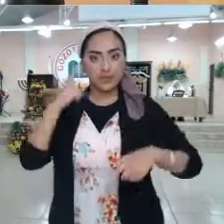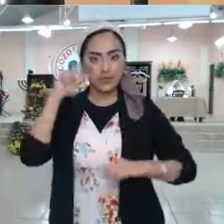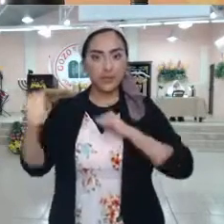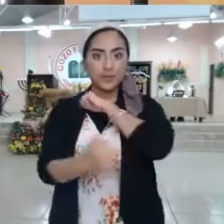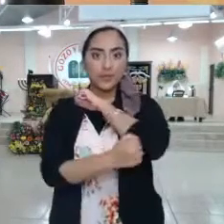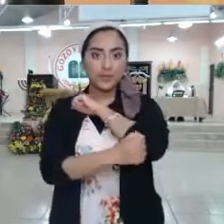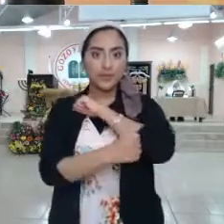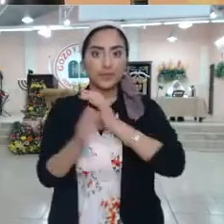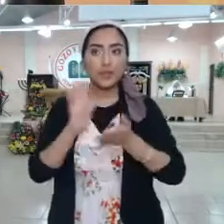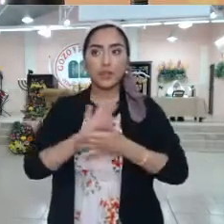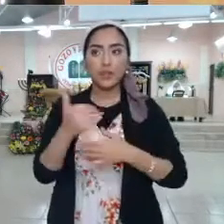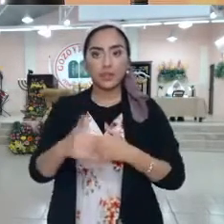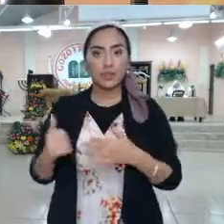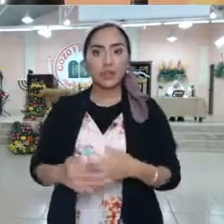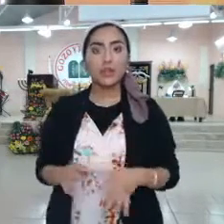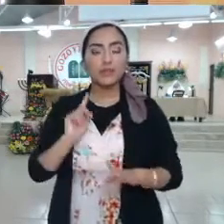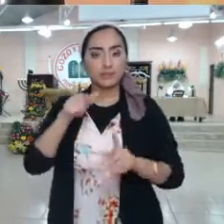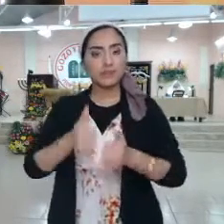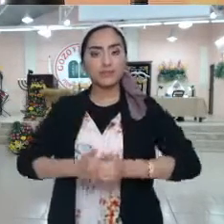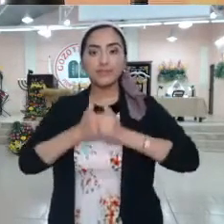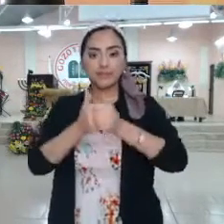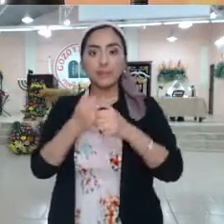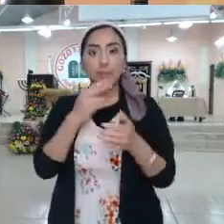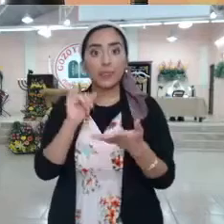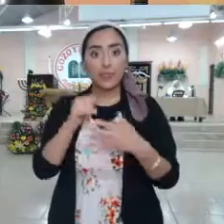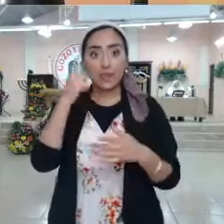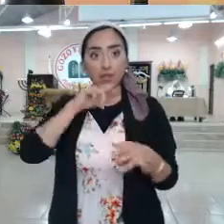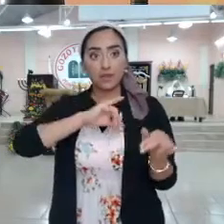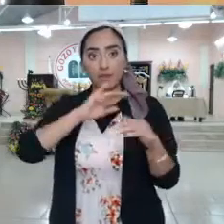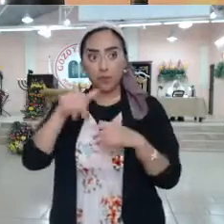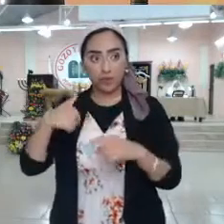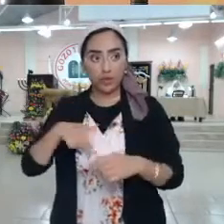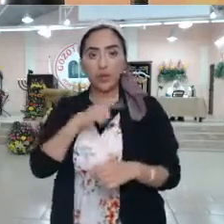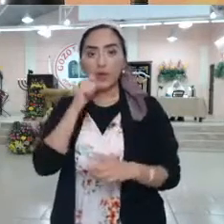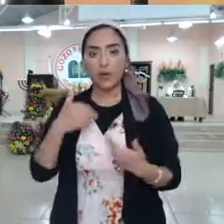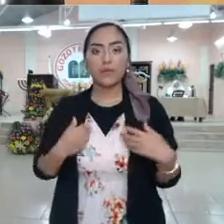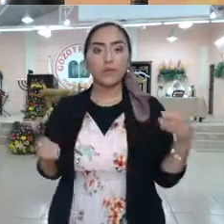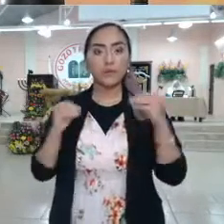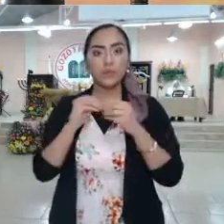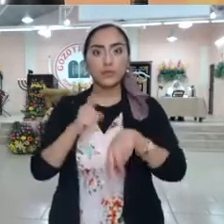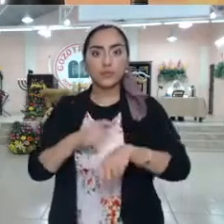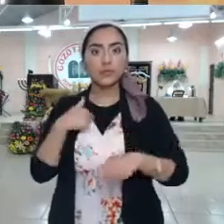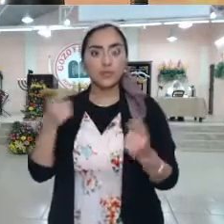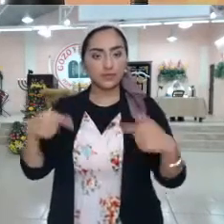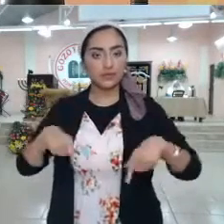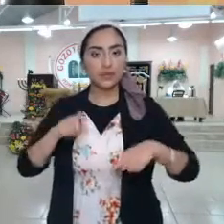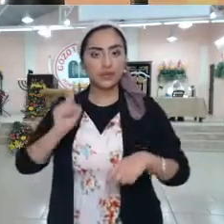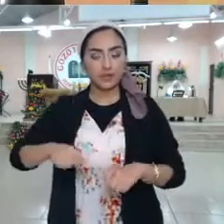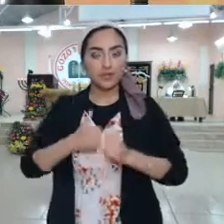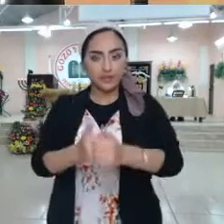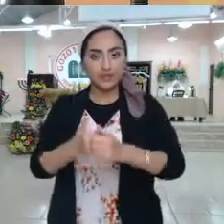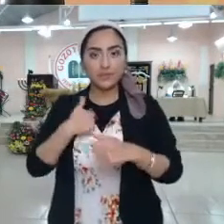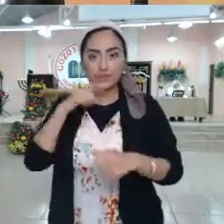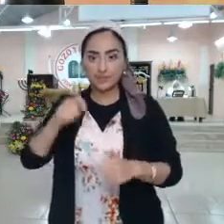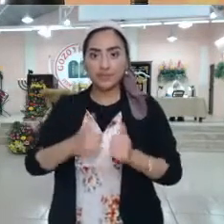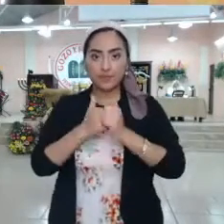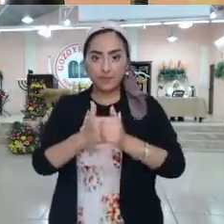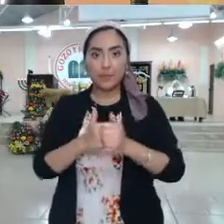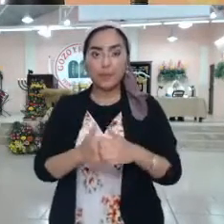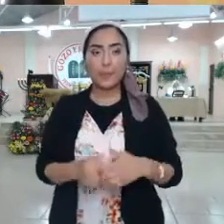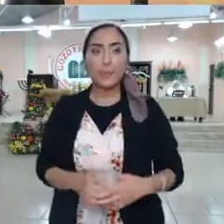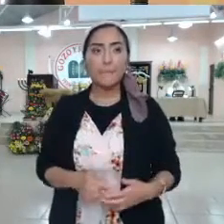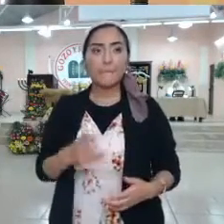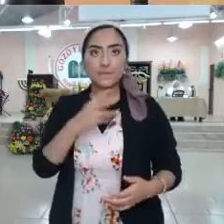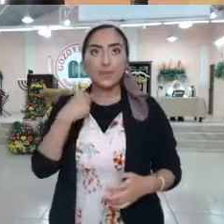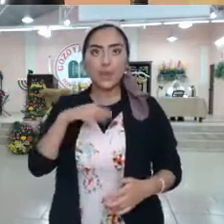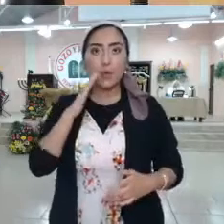the first time, the feast of Pesach and Hamatzot, stay, persevere, and that is also for the ones that we have more time. Let's persevere, let's stay,